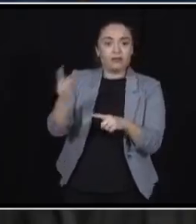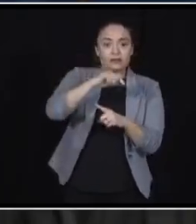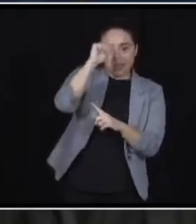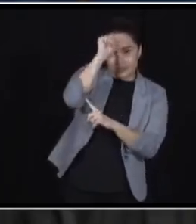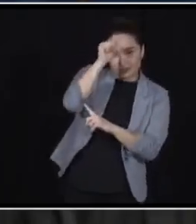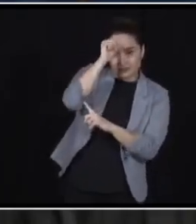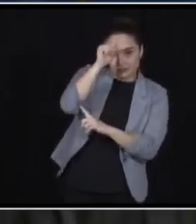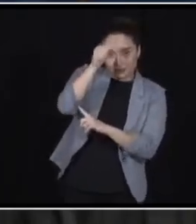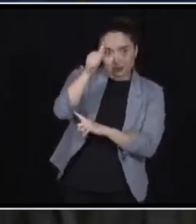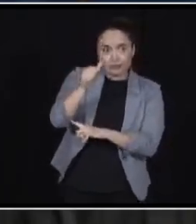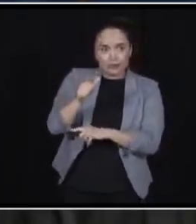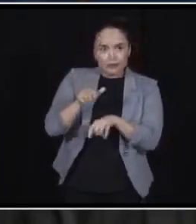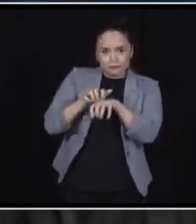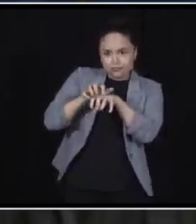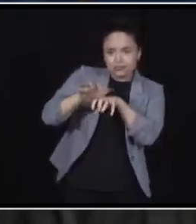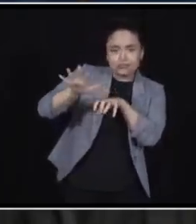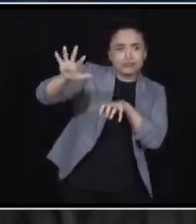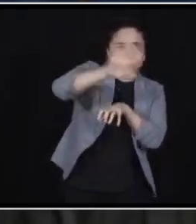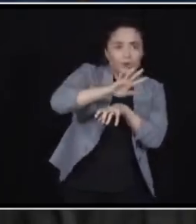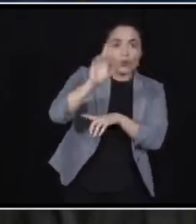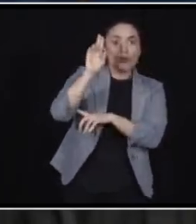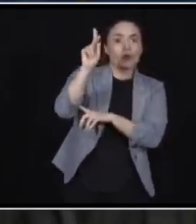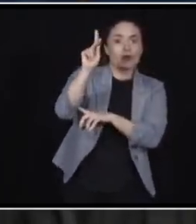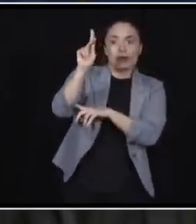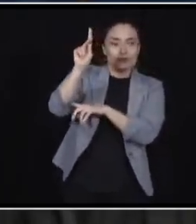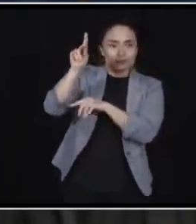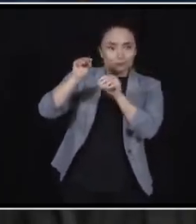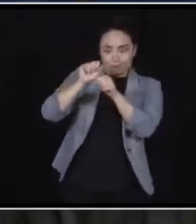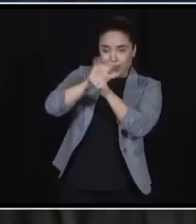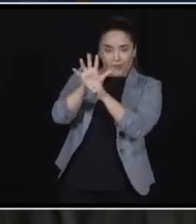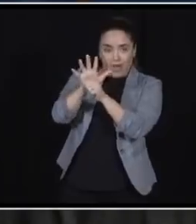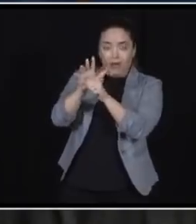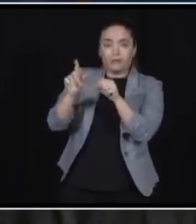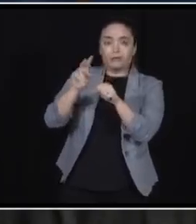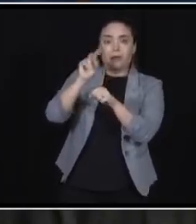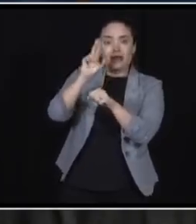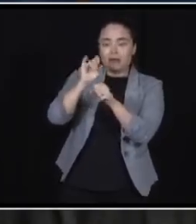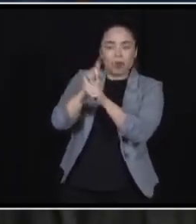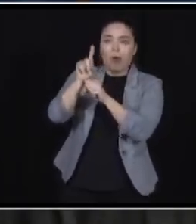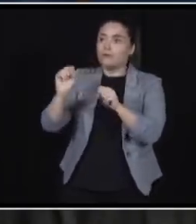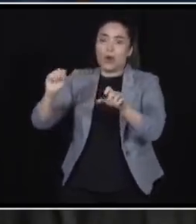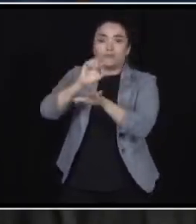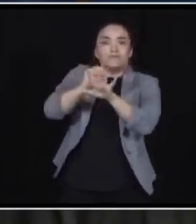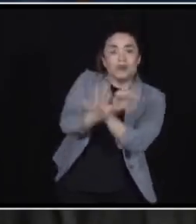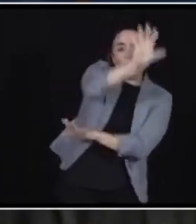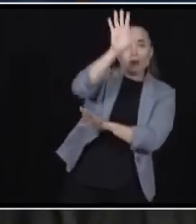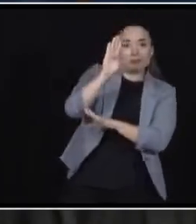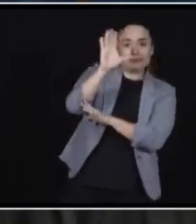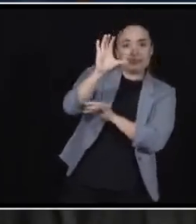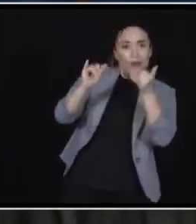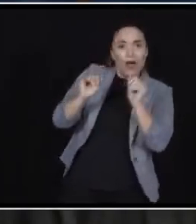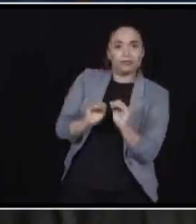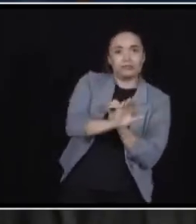that is spreading rampantly in BC right now. And we need the federal government to look at tighter